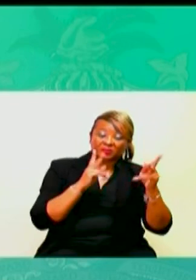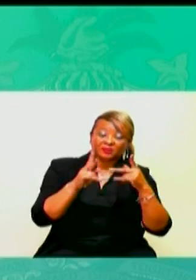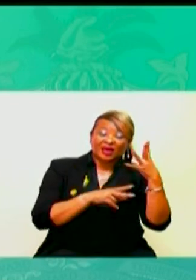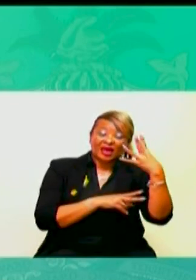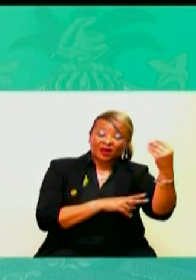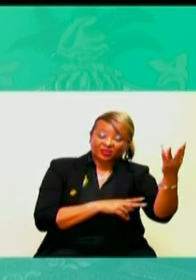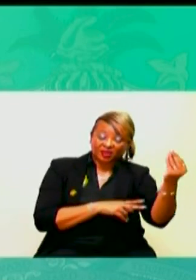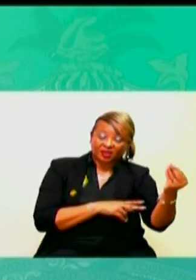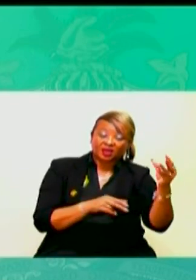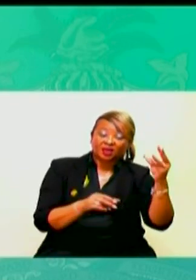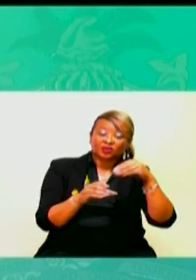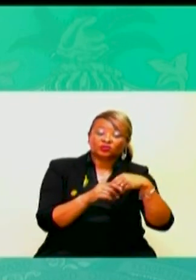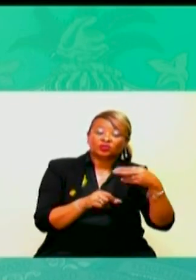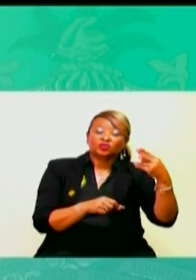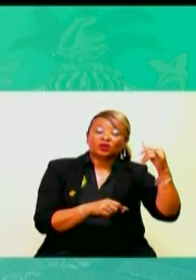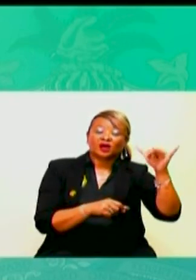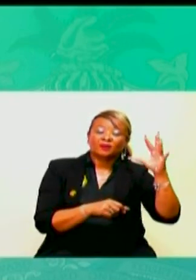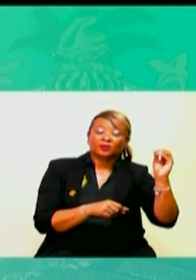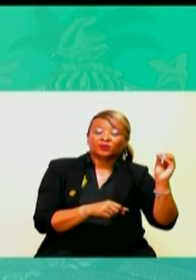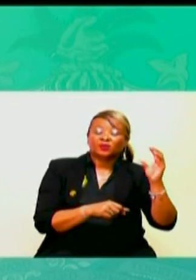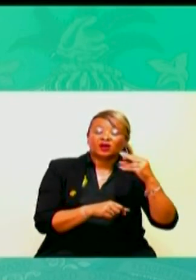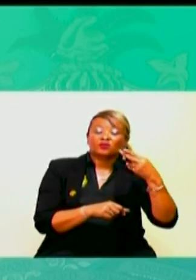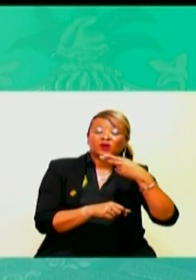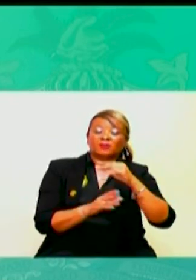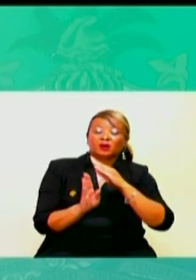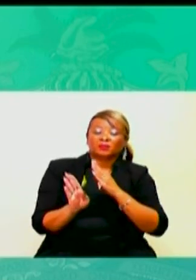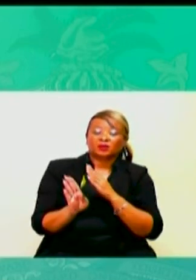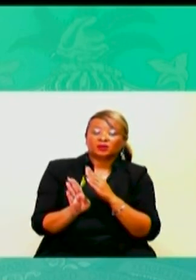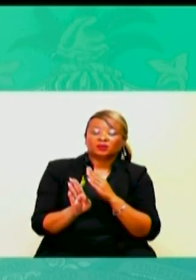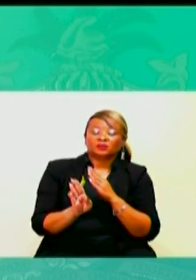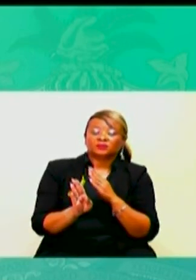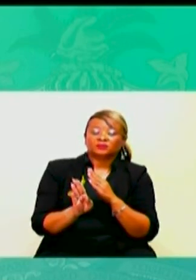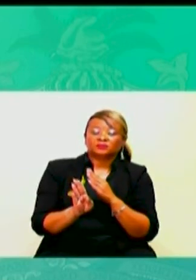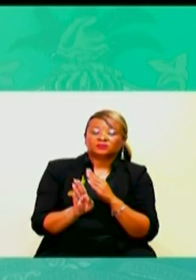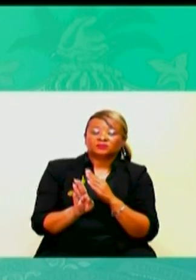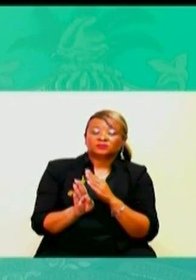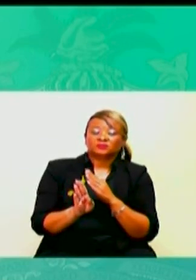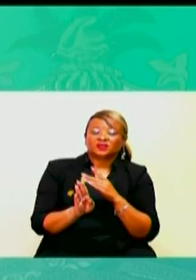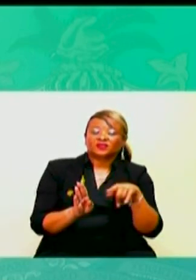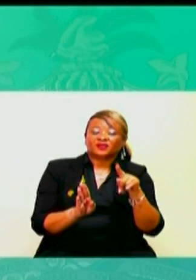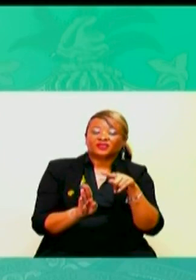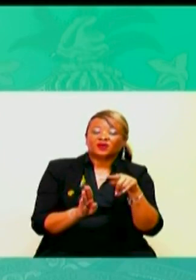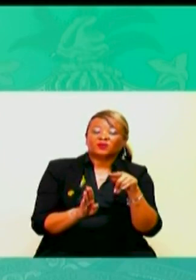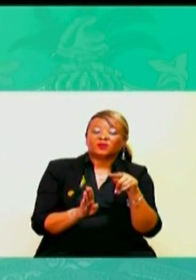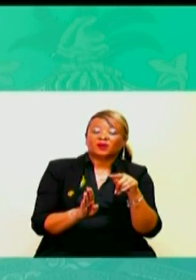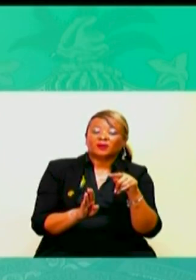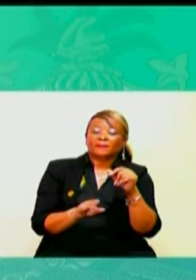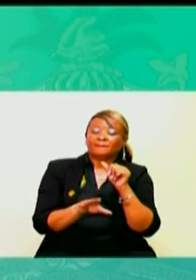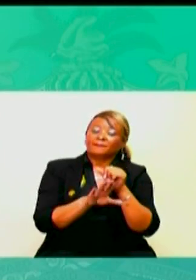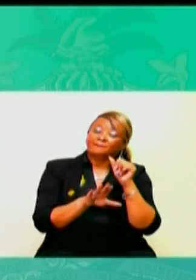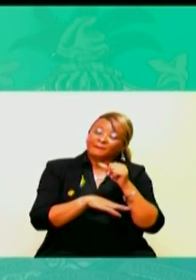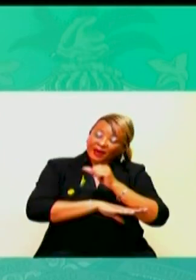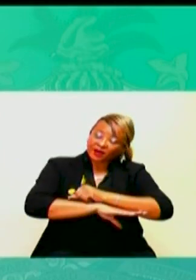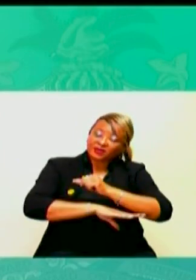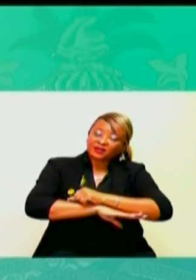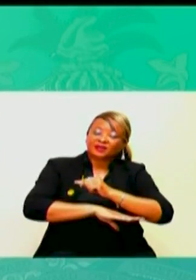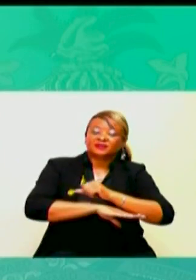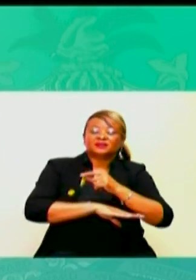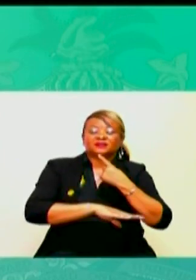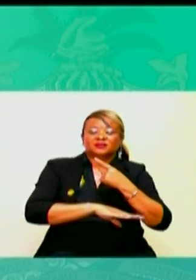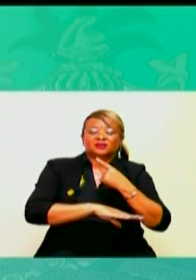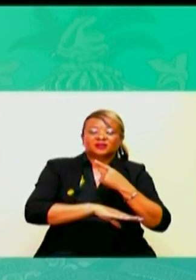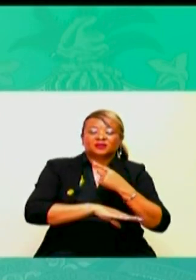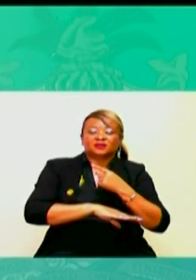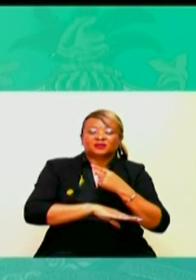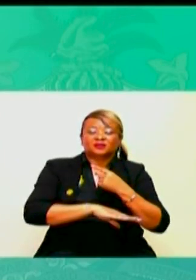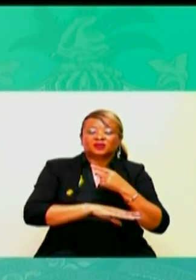there, including North Abaco and Grand Bahama, well, Abaco and Grand Bahama, that they would bang on the desk and speak him down and ostracize him